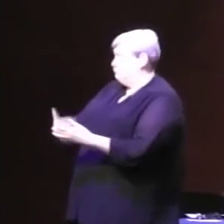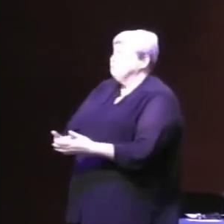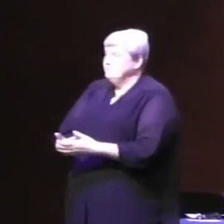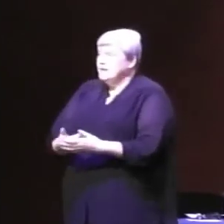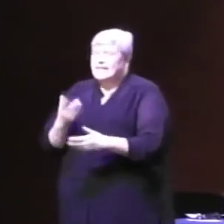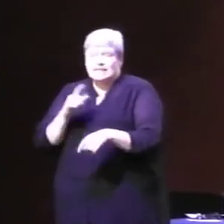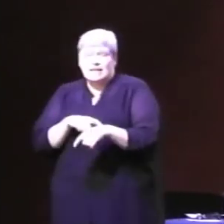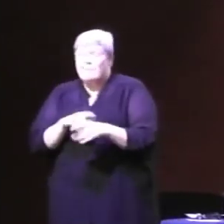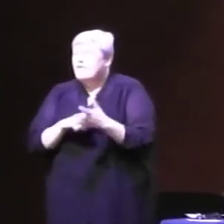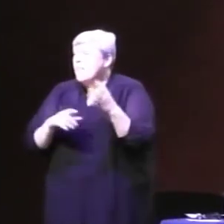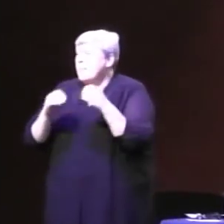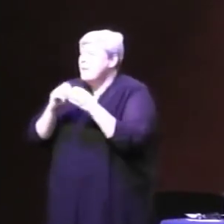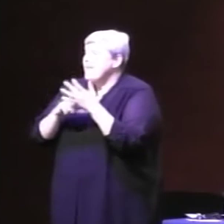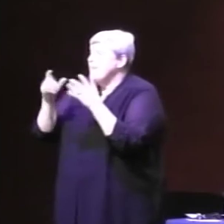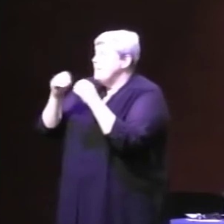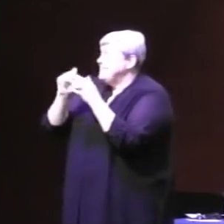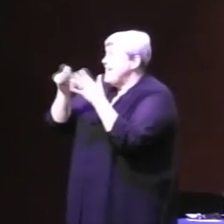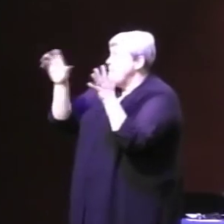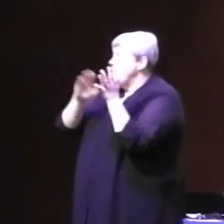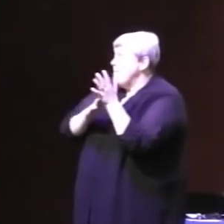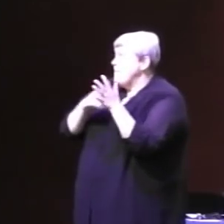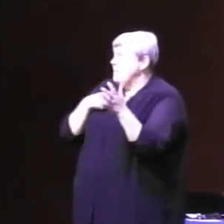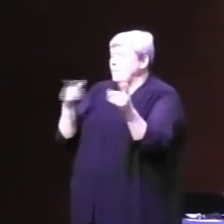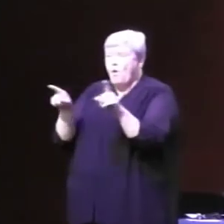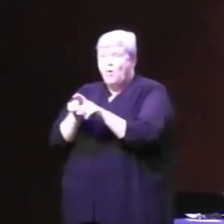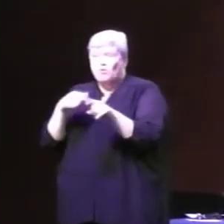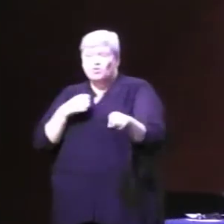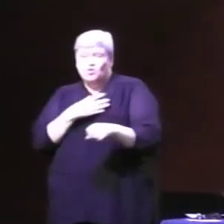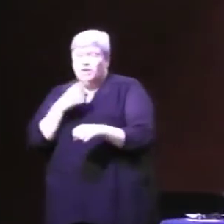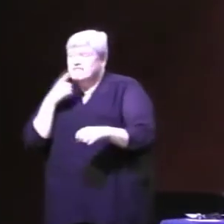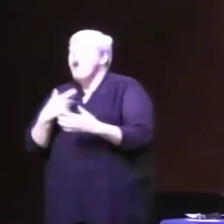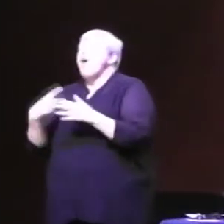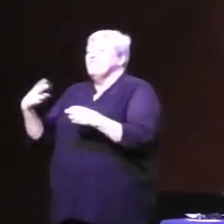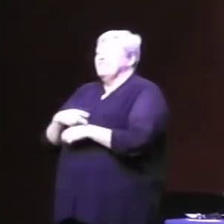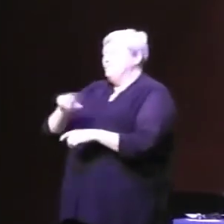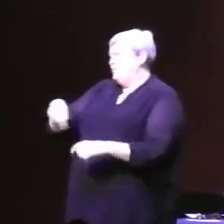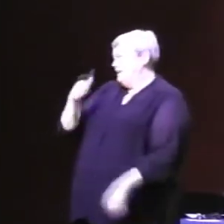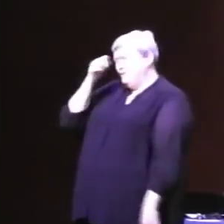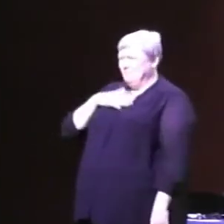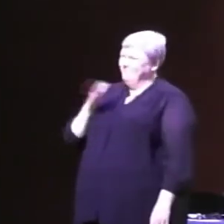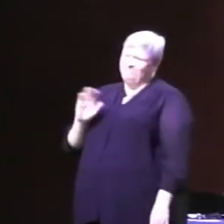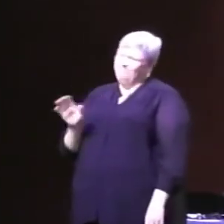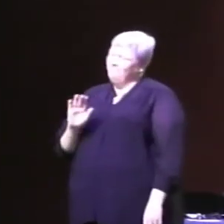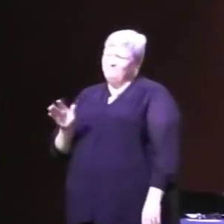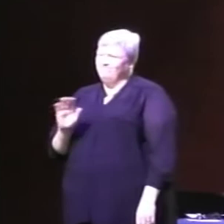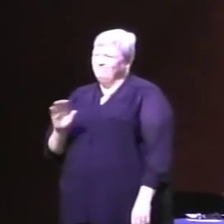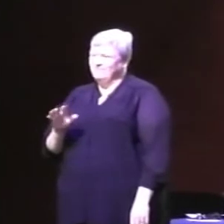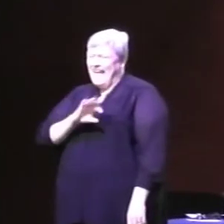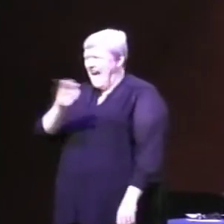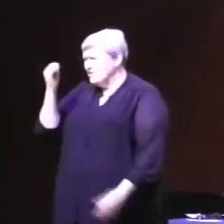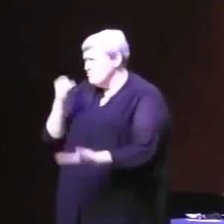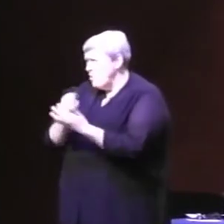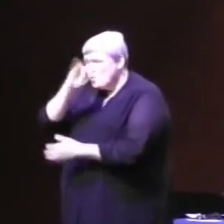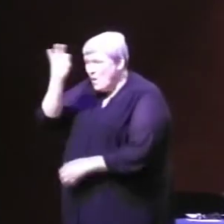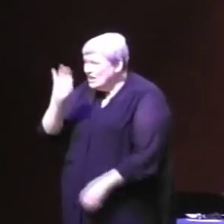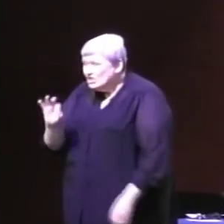when Labour and the Lib Dems, as well as the Tories, were saying that austerity was the answer. We knew that they were obviously asking the wrong question